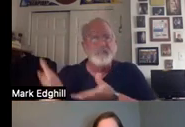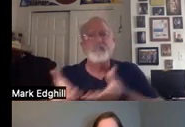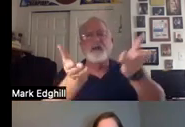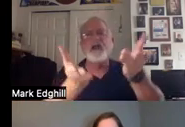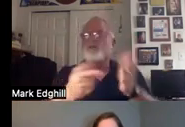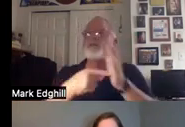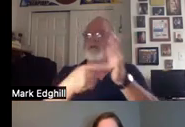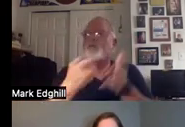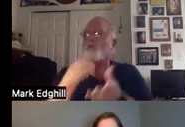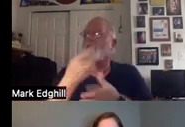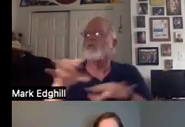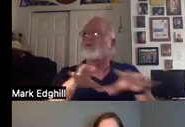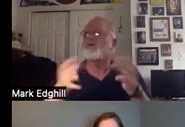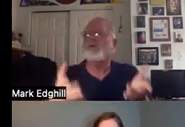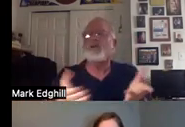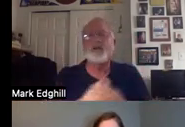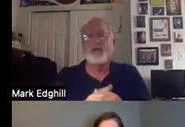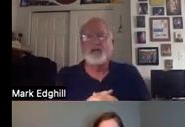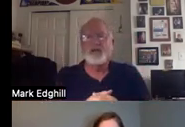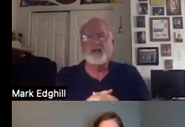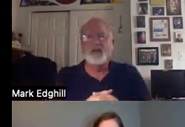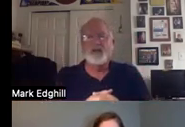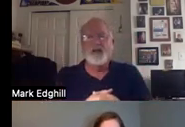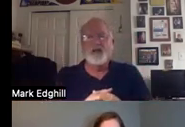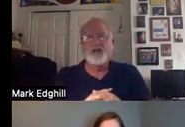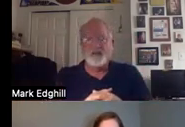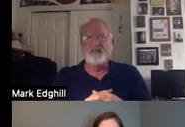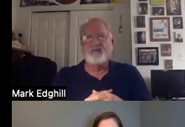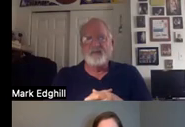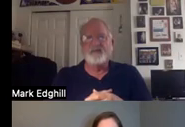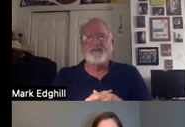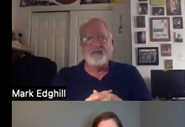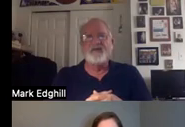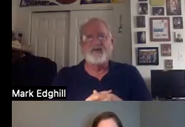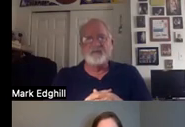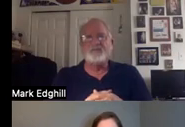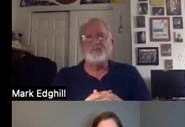museum recognized his art and wanted to show it to other people.